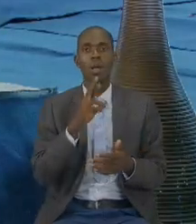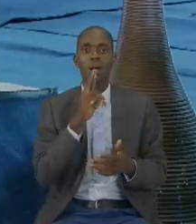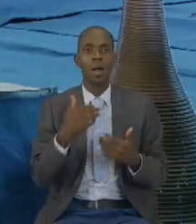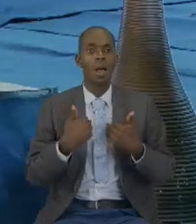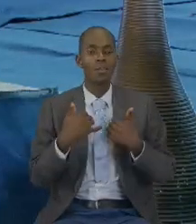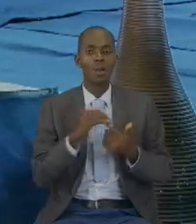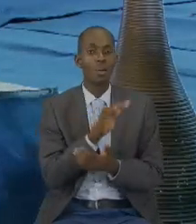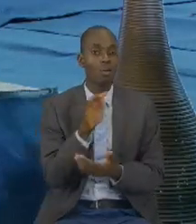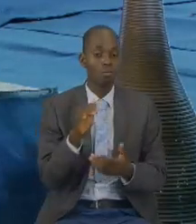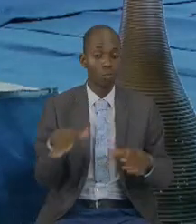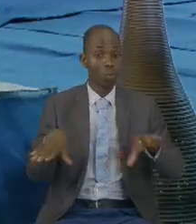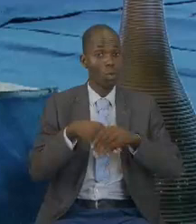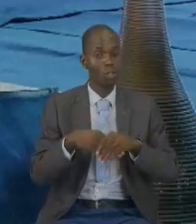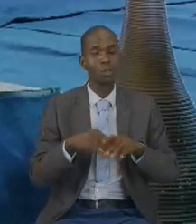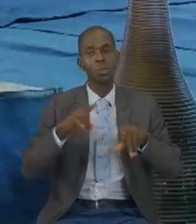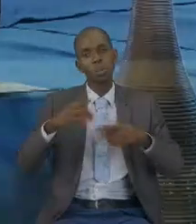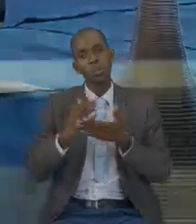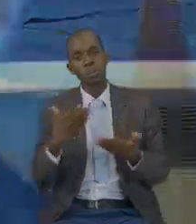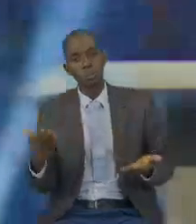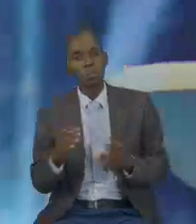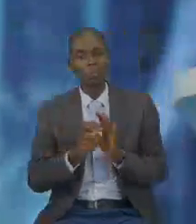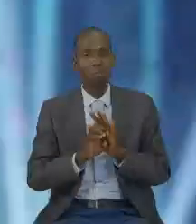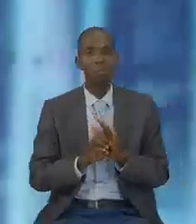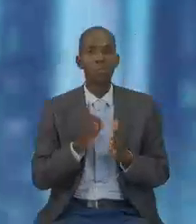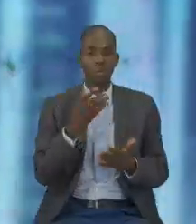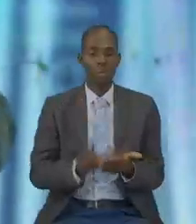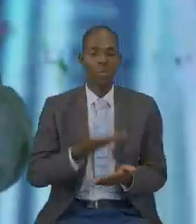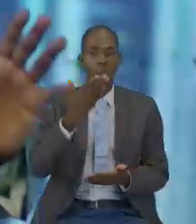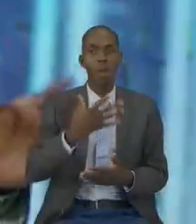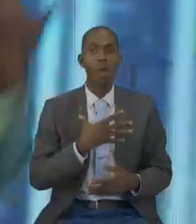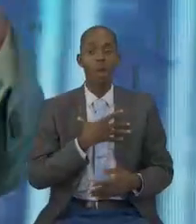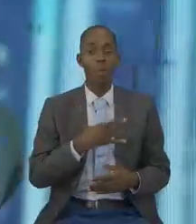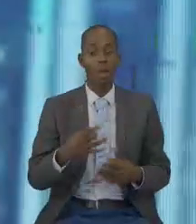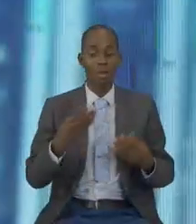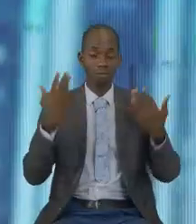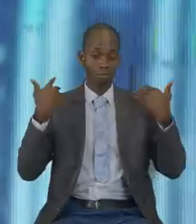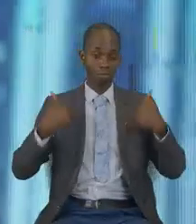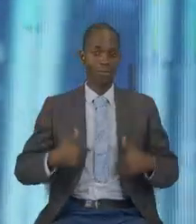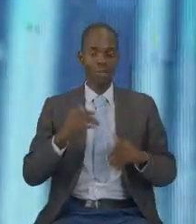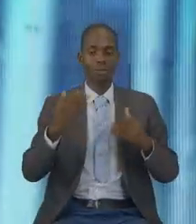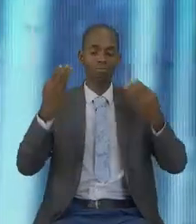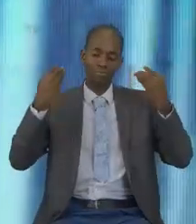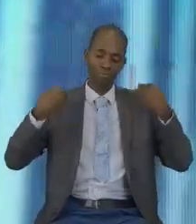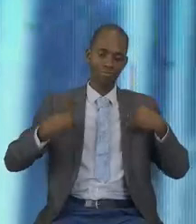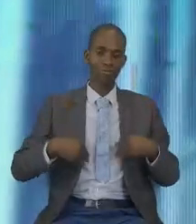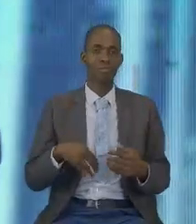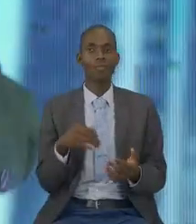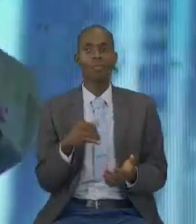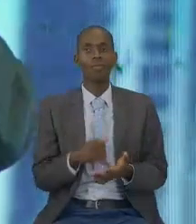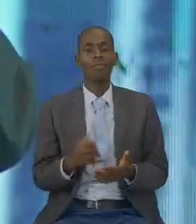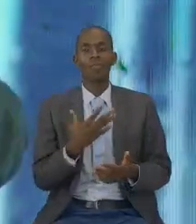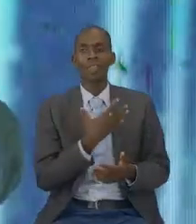then you go somewhere and you buy the white robe and you put it on and you